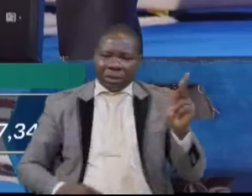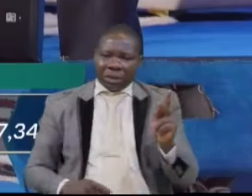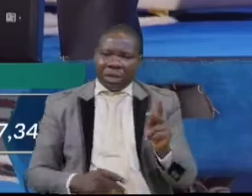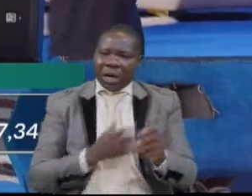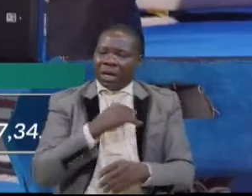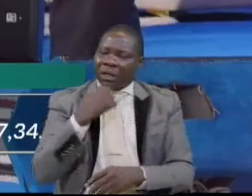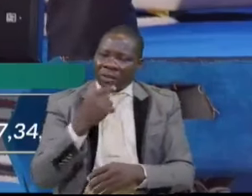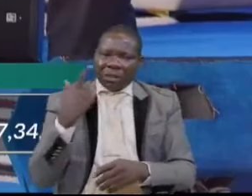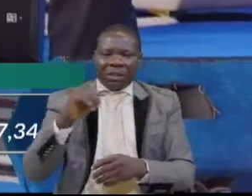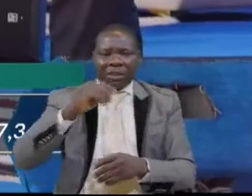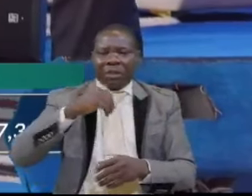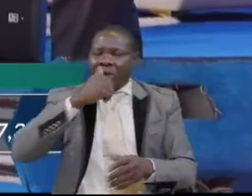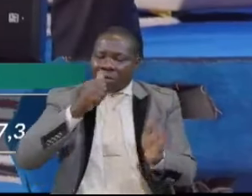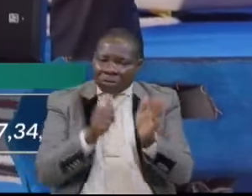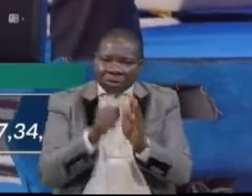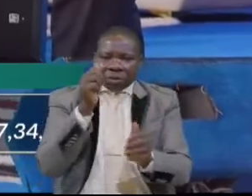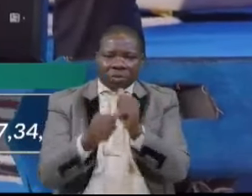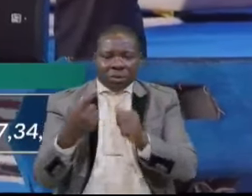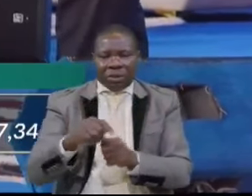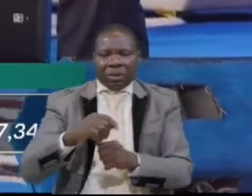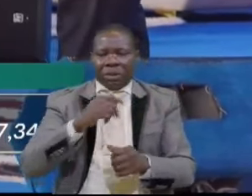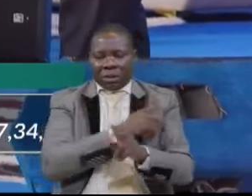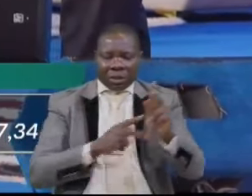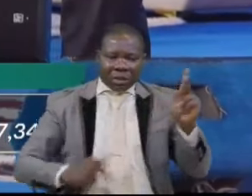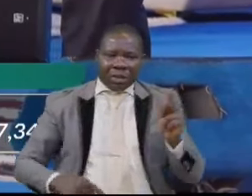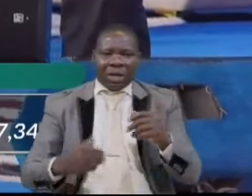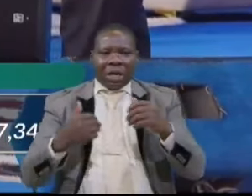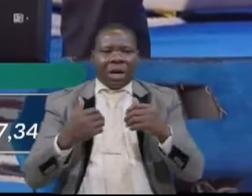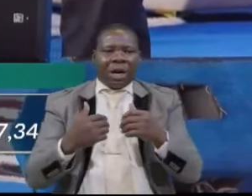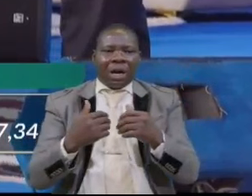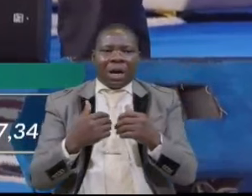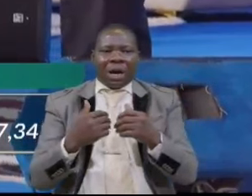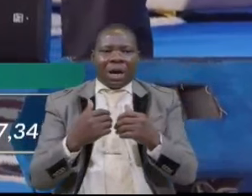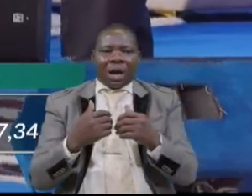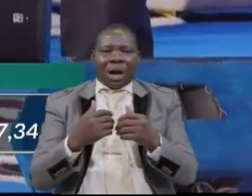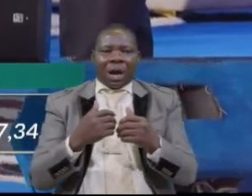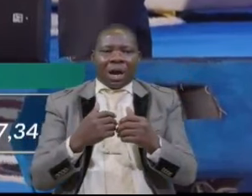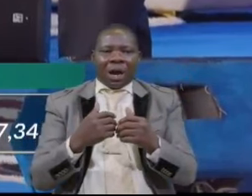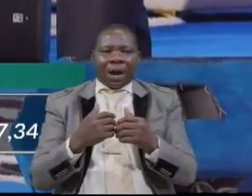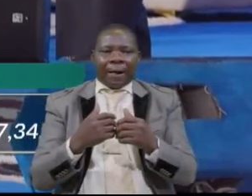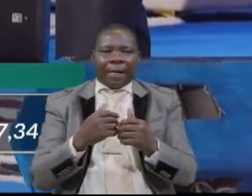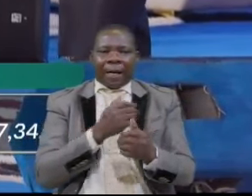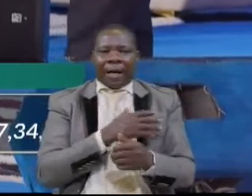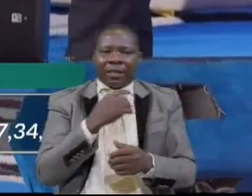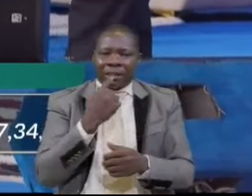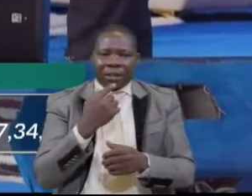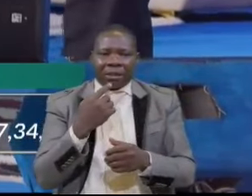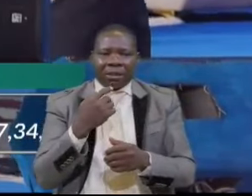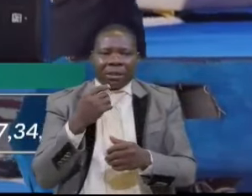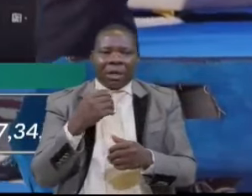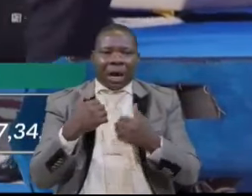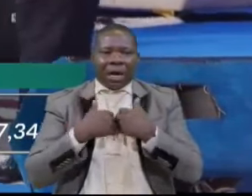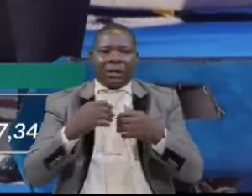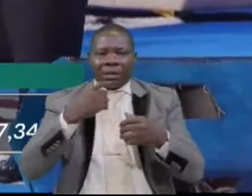king had demanded cannot the wise men and the astrologers and the magicians and